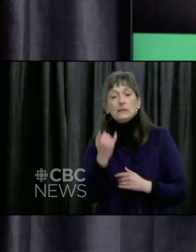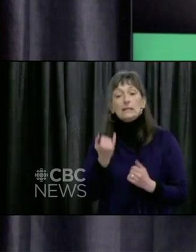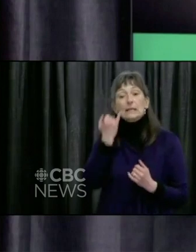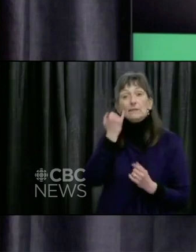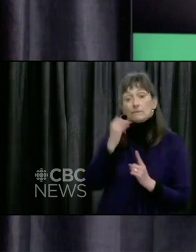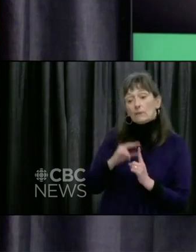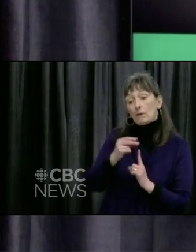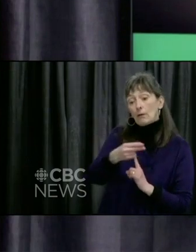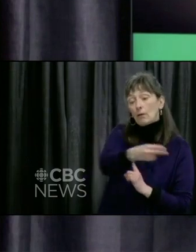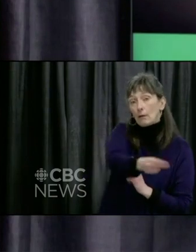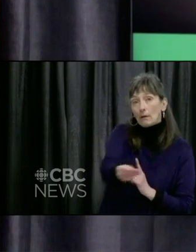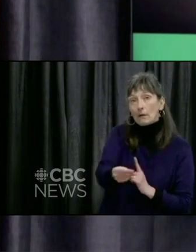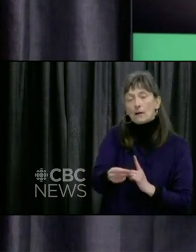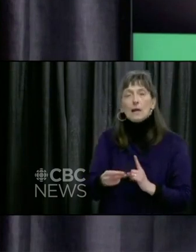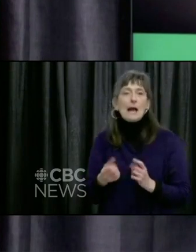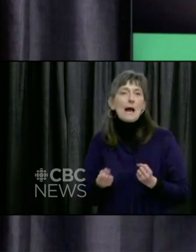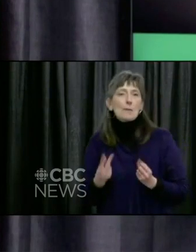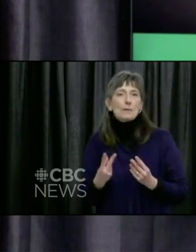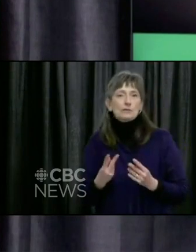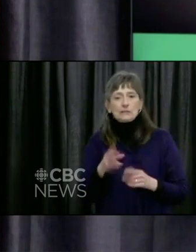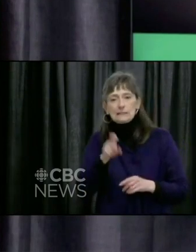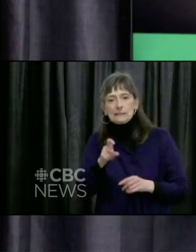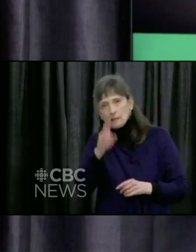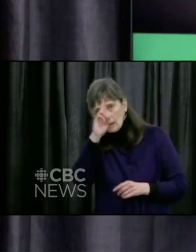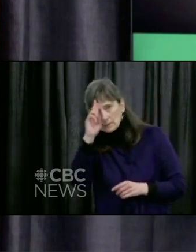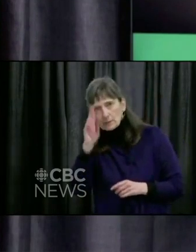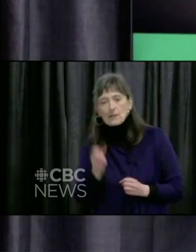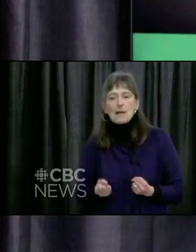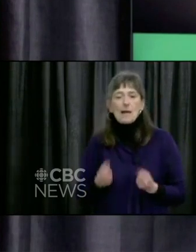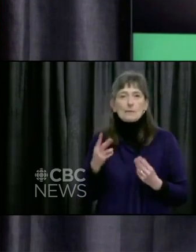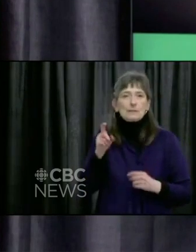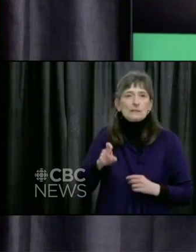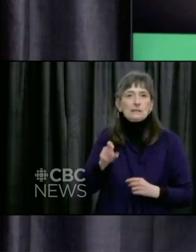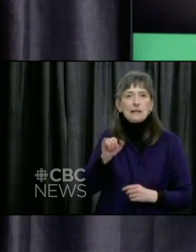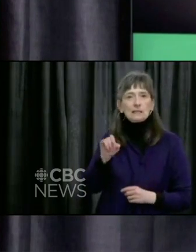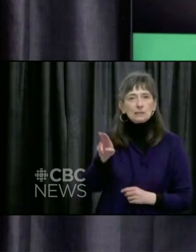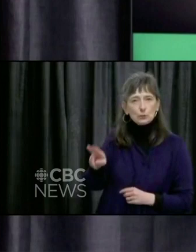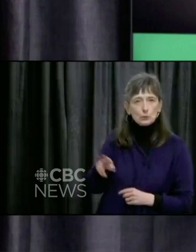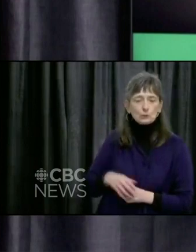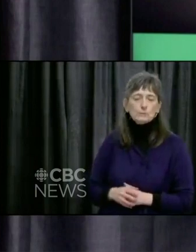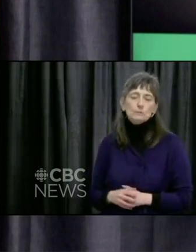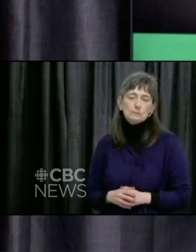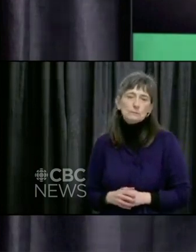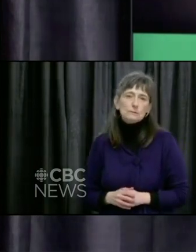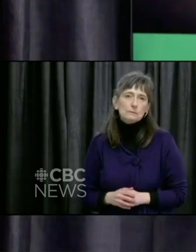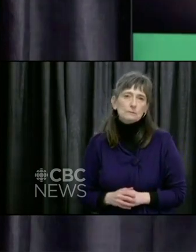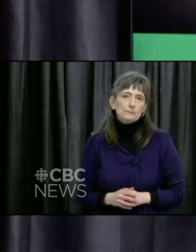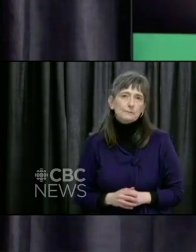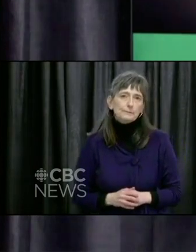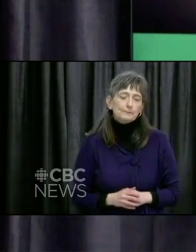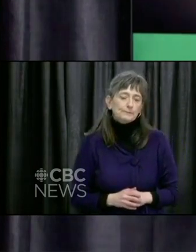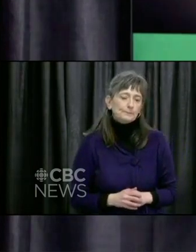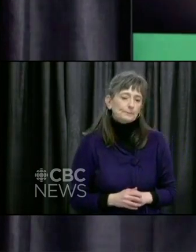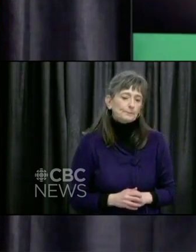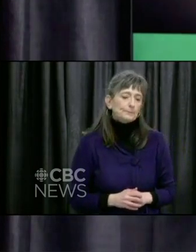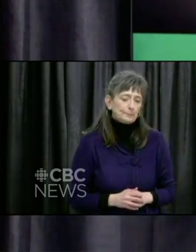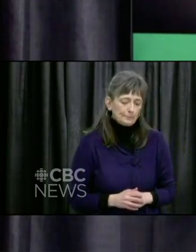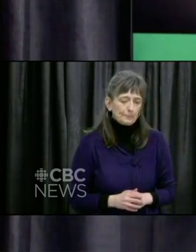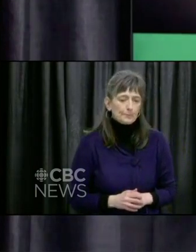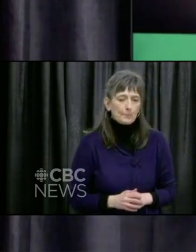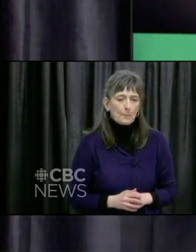they'll be in the ICU. And just for the related to time, I actually didn't show that today. Okay, thank